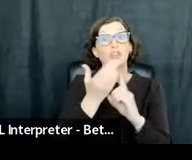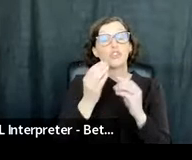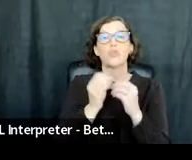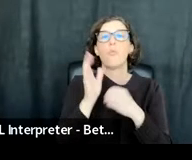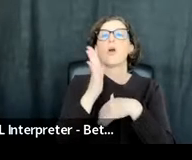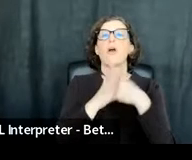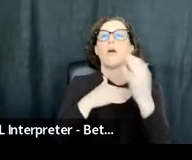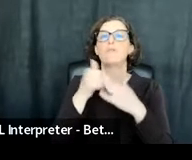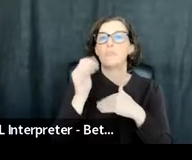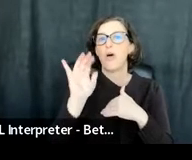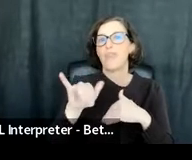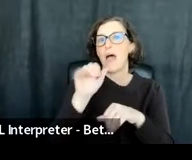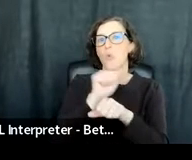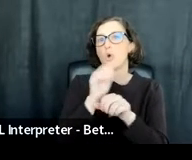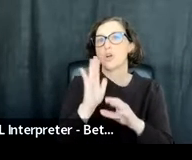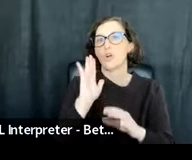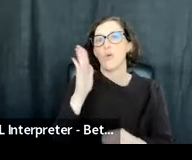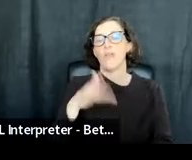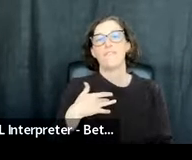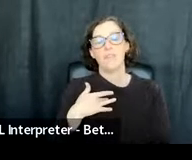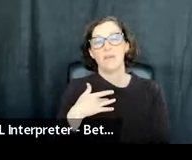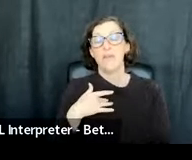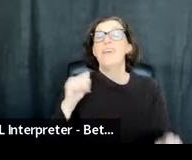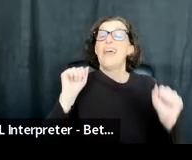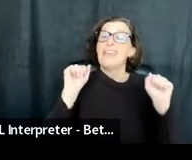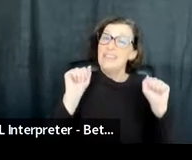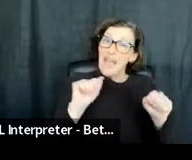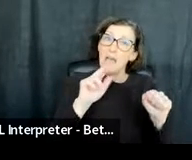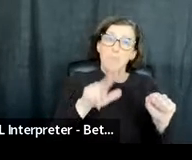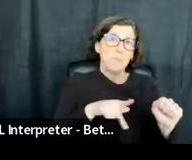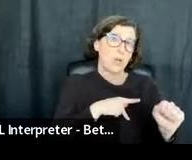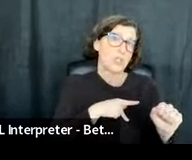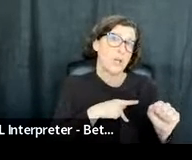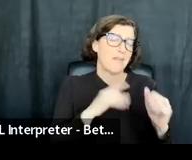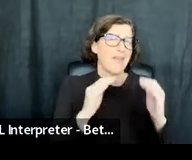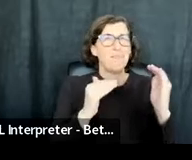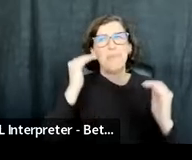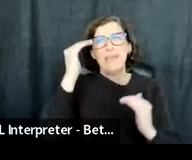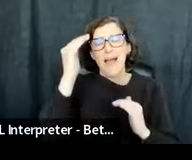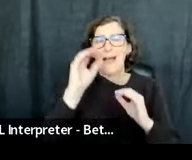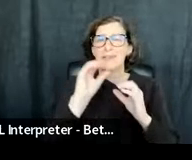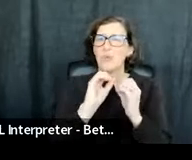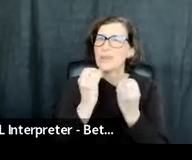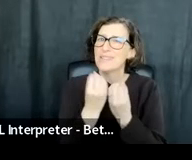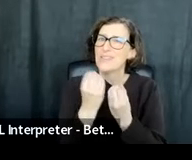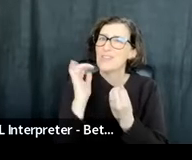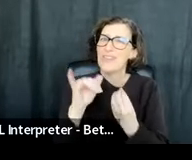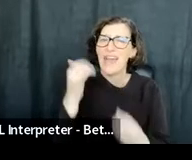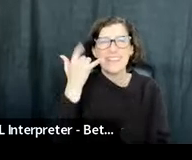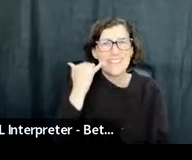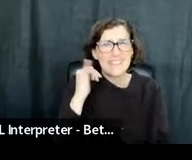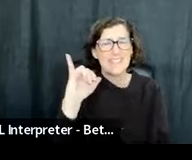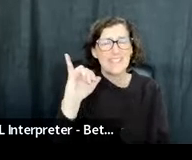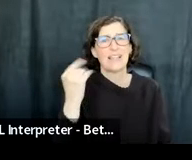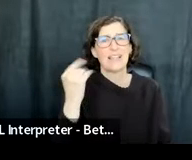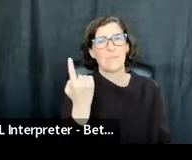feel. Those things are somewhat personal, and they're even beyond an organization. That's still something that's even